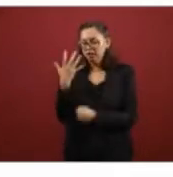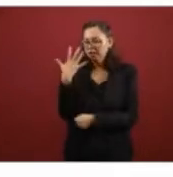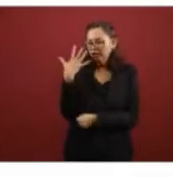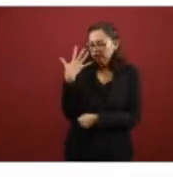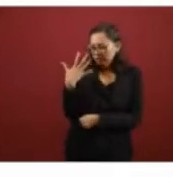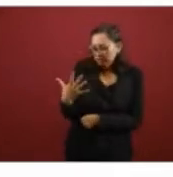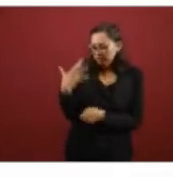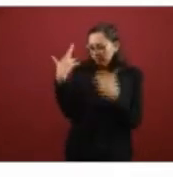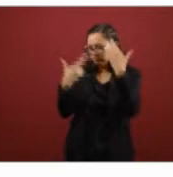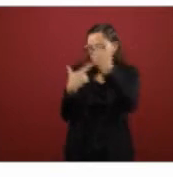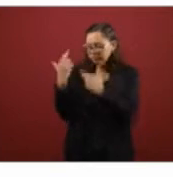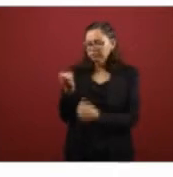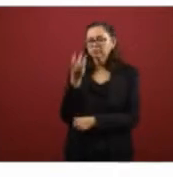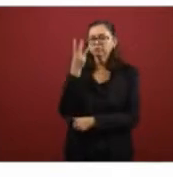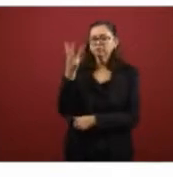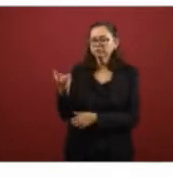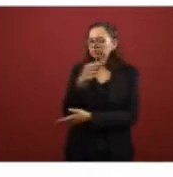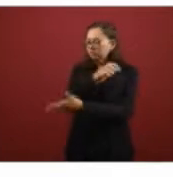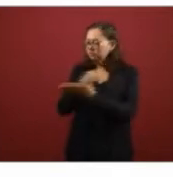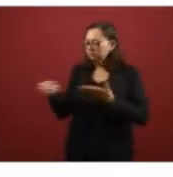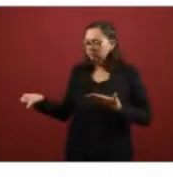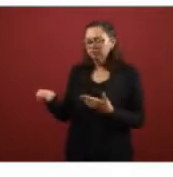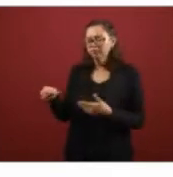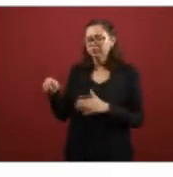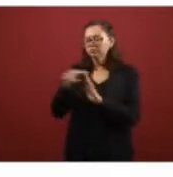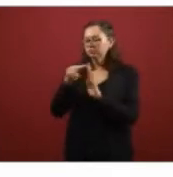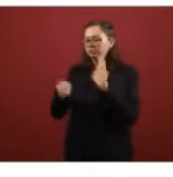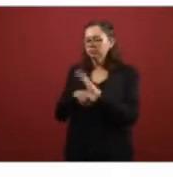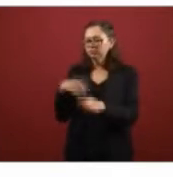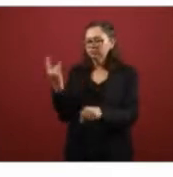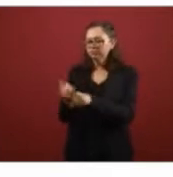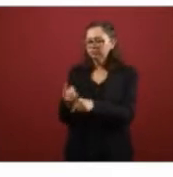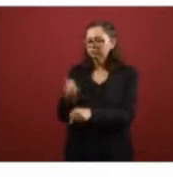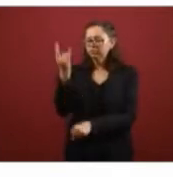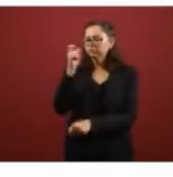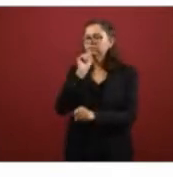the ones that are being fraudulent.